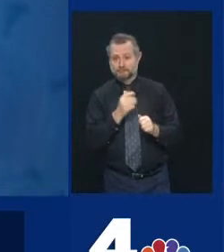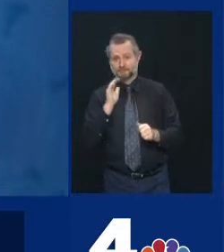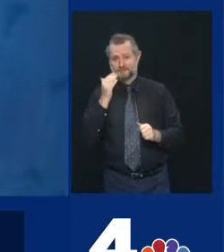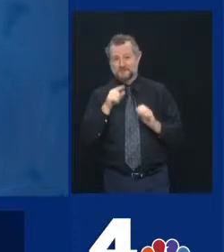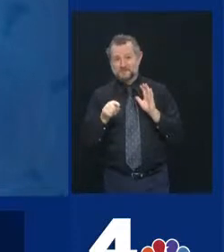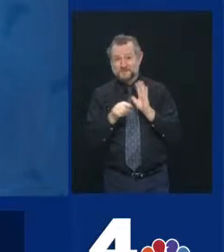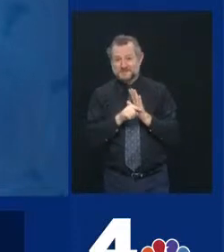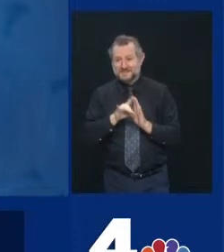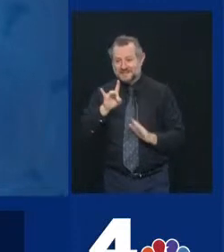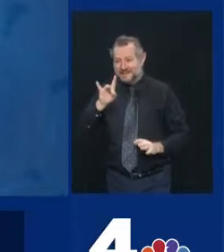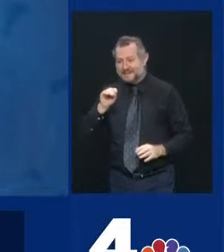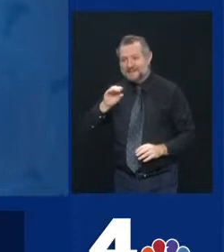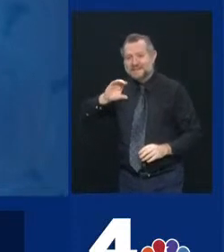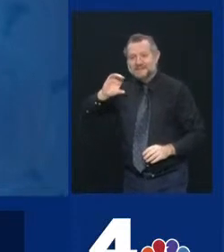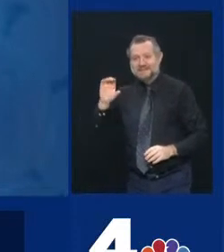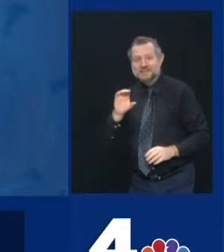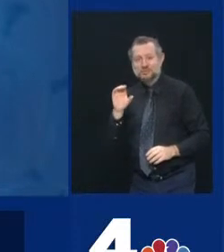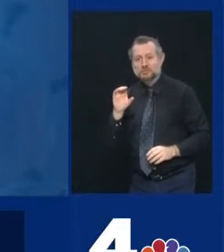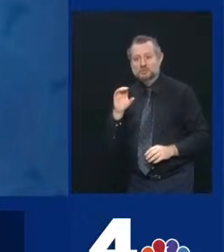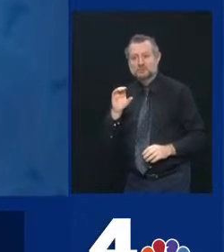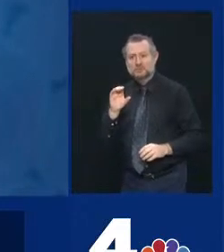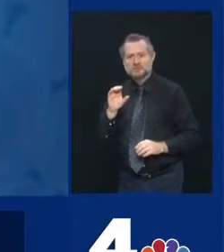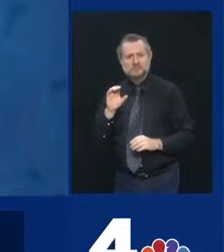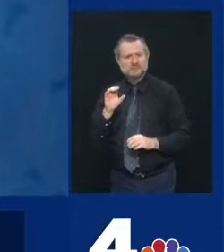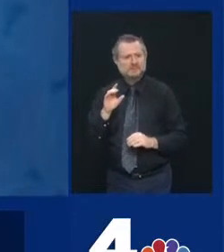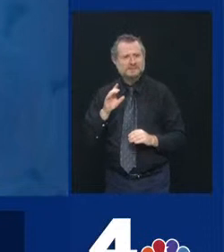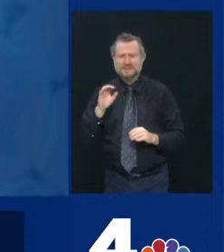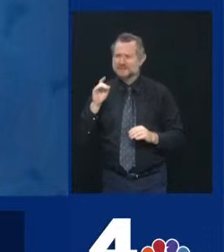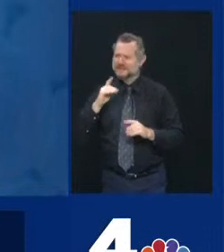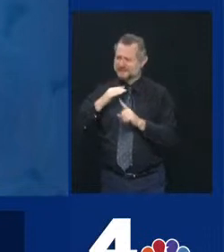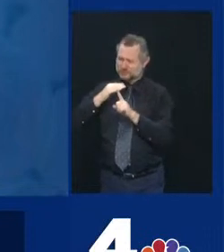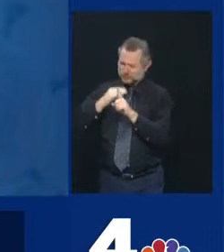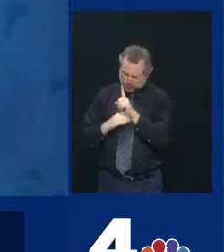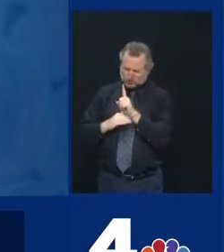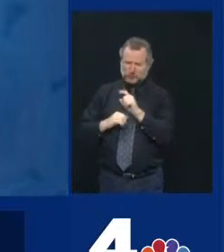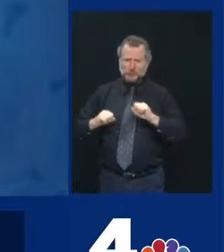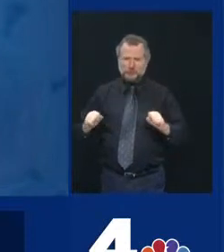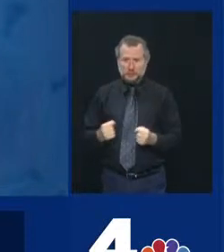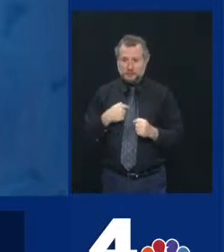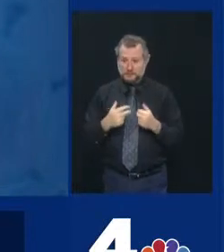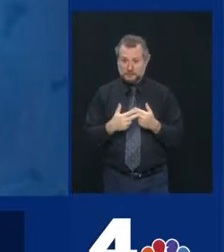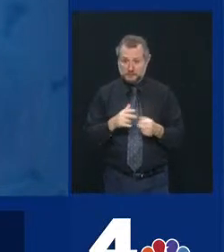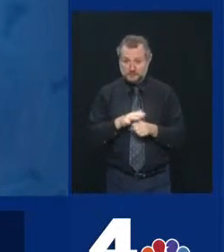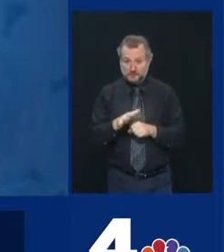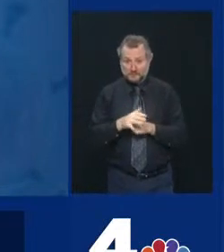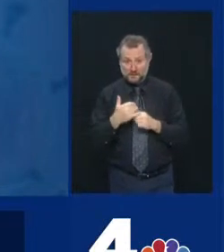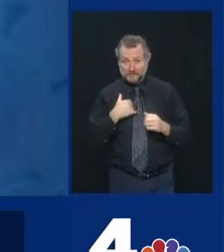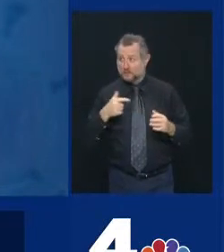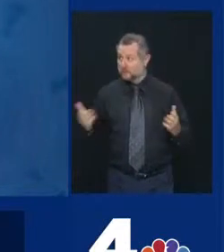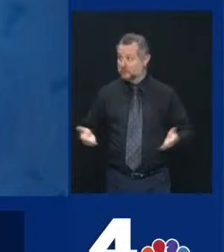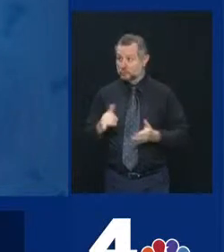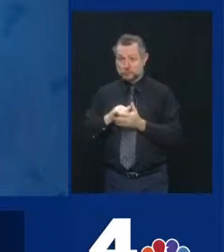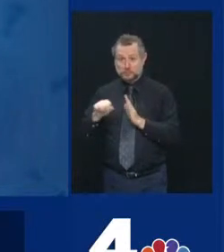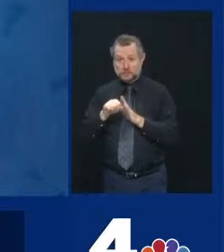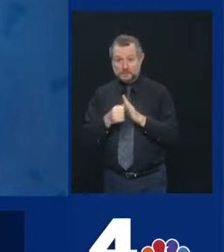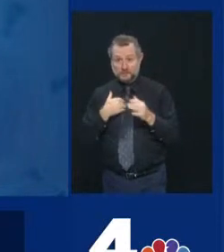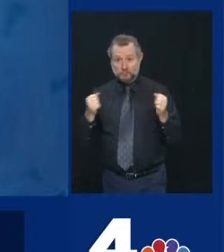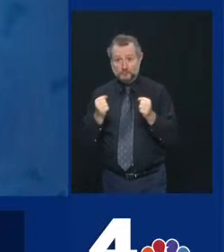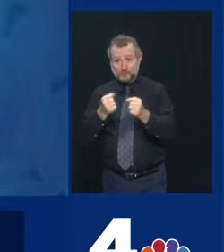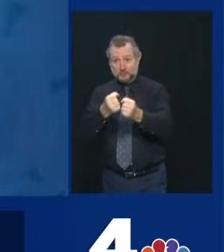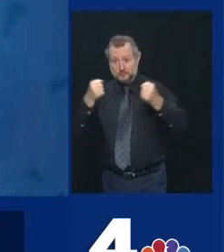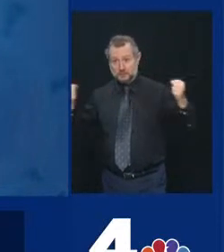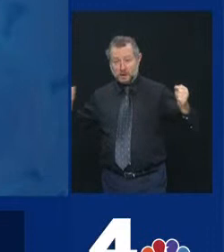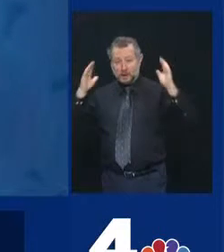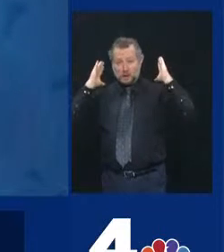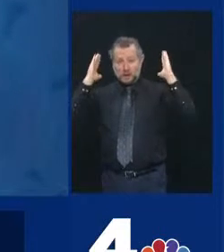degrees. There's a question about how many refrigeration units are even capable of doing